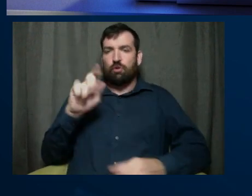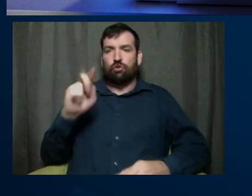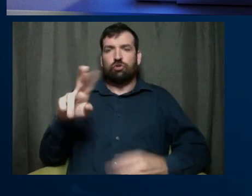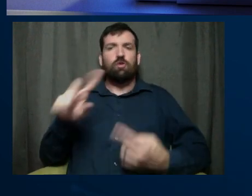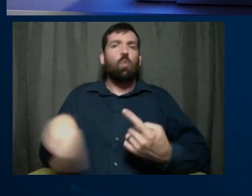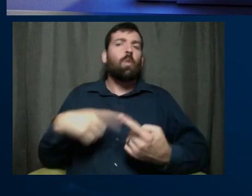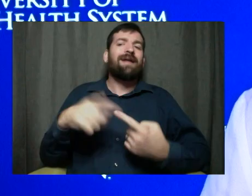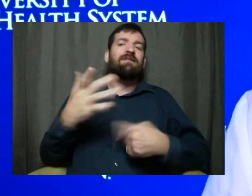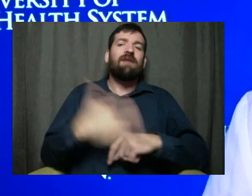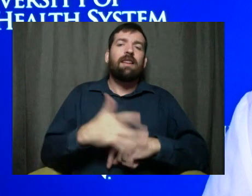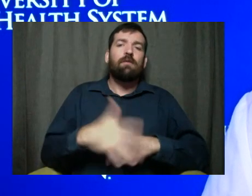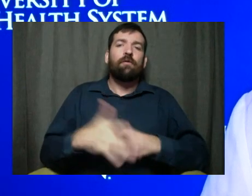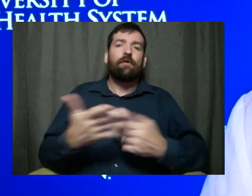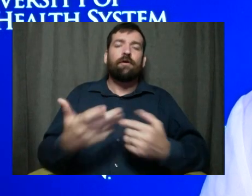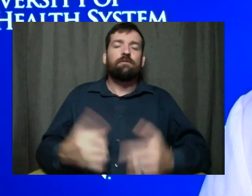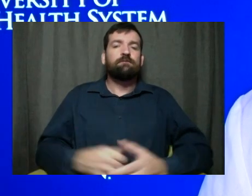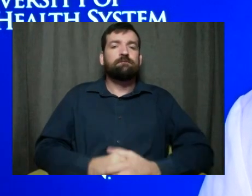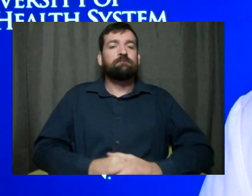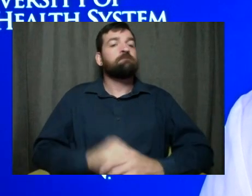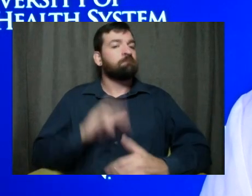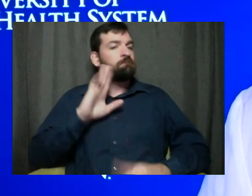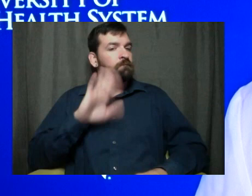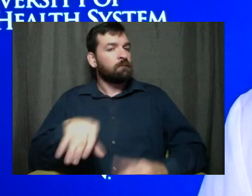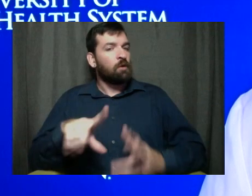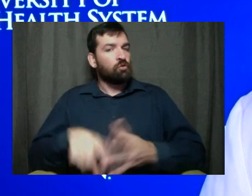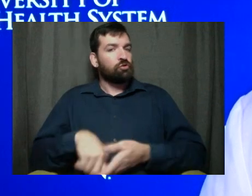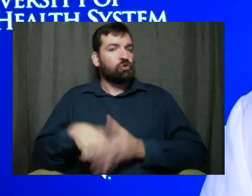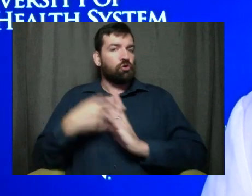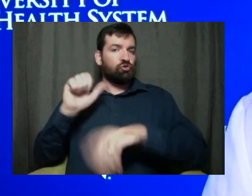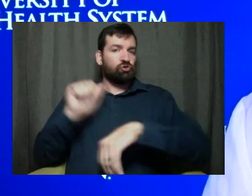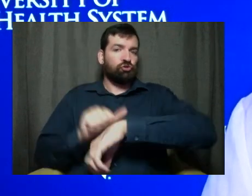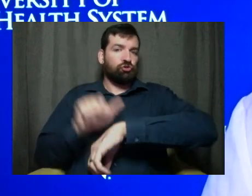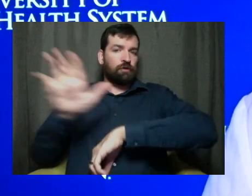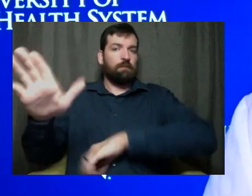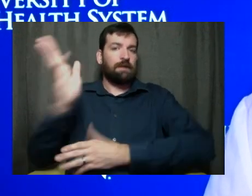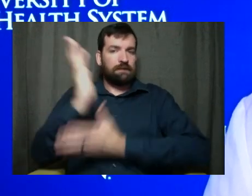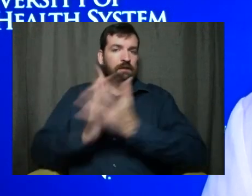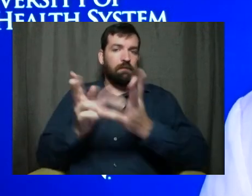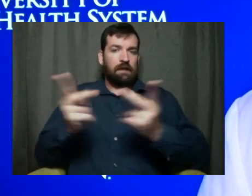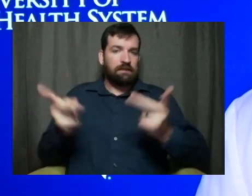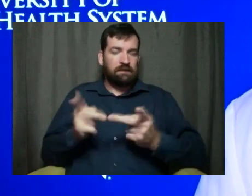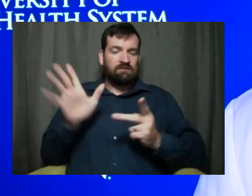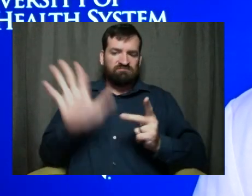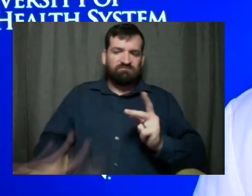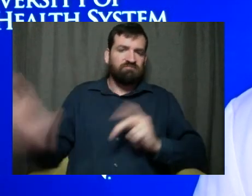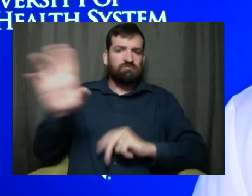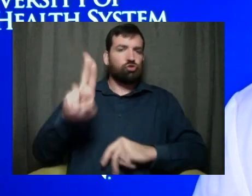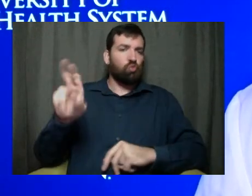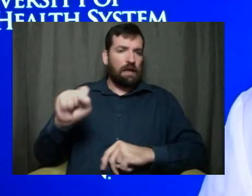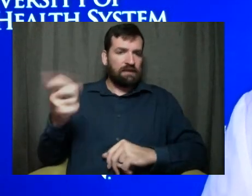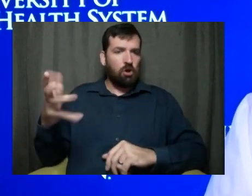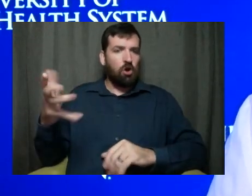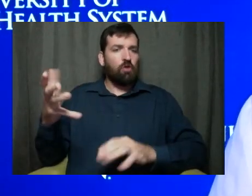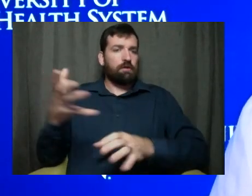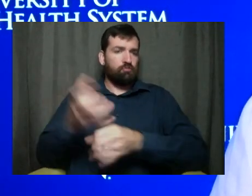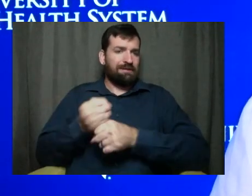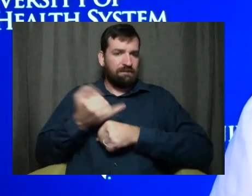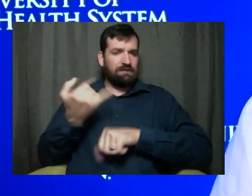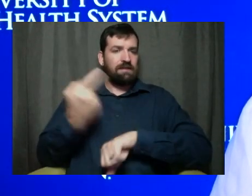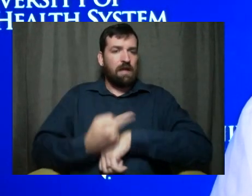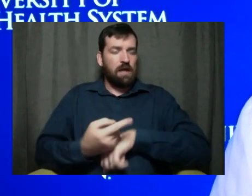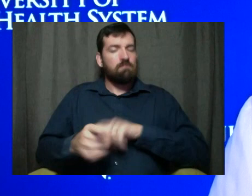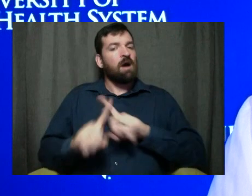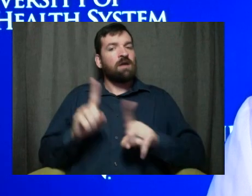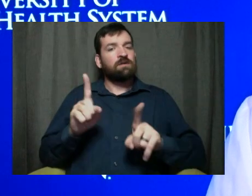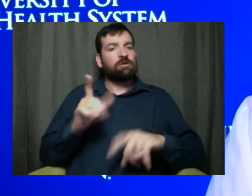see? Yeah, I know they have started shipping. Some places probably around the nation may have gotten some today, but that's pretty early.